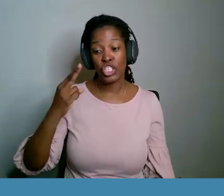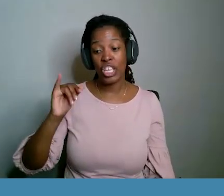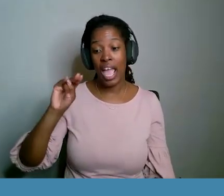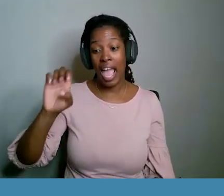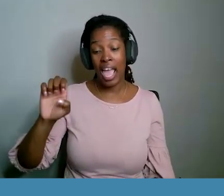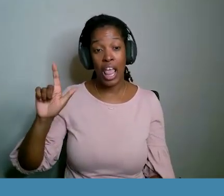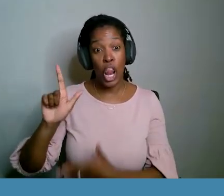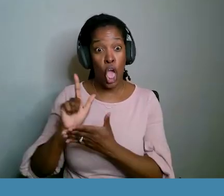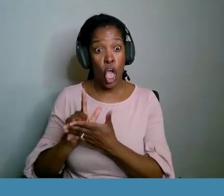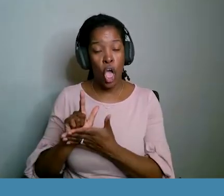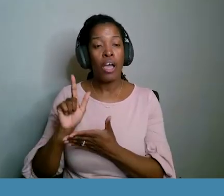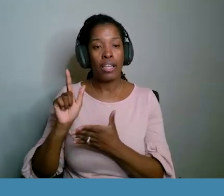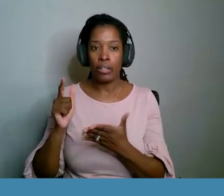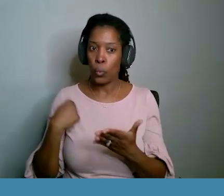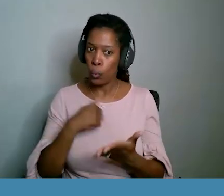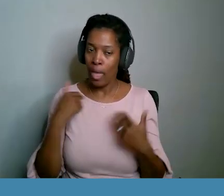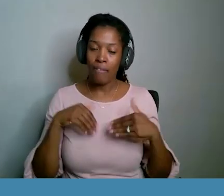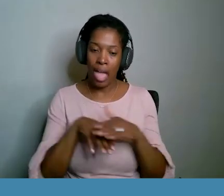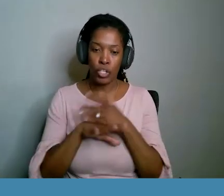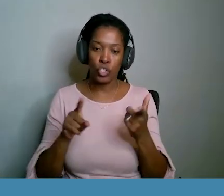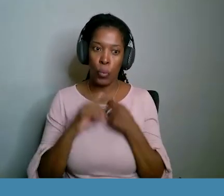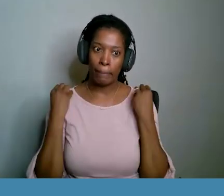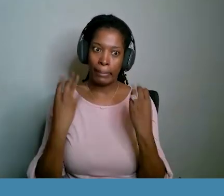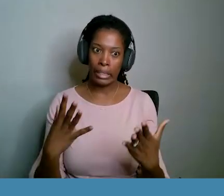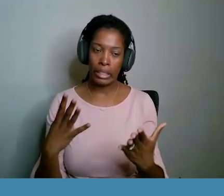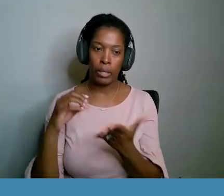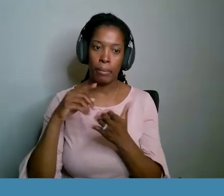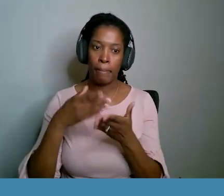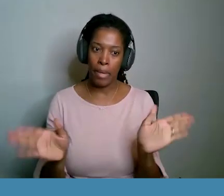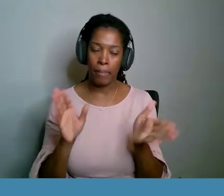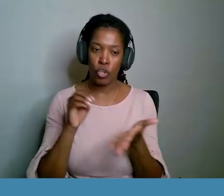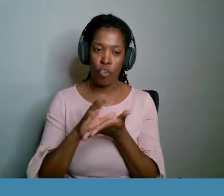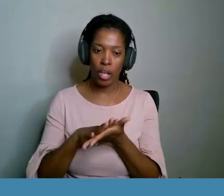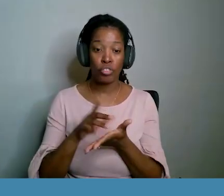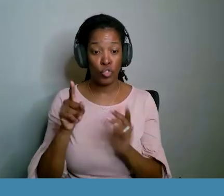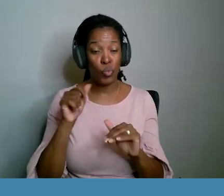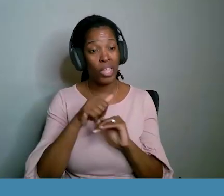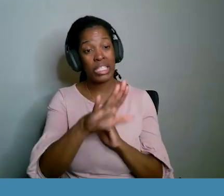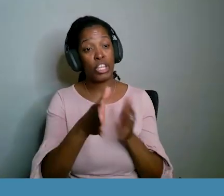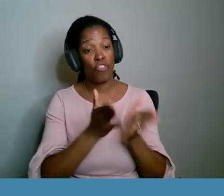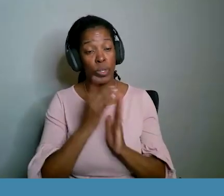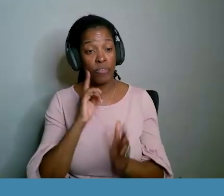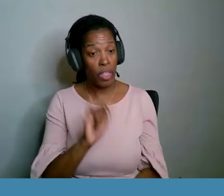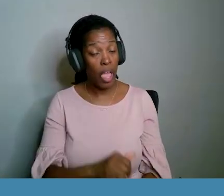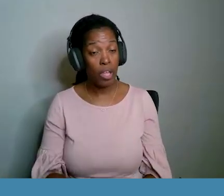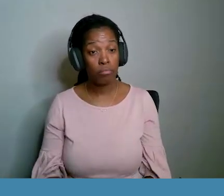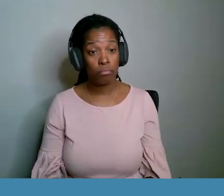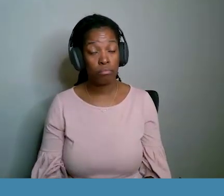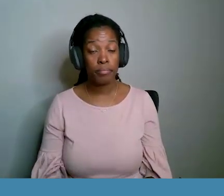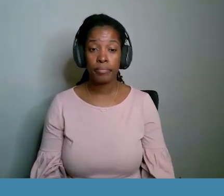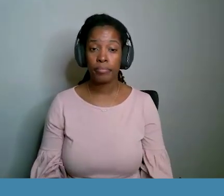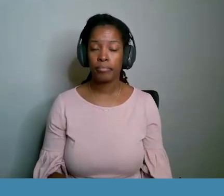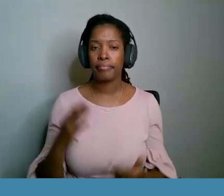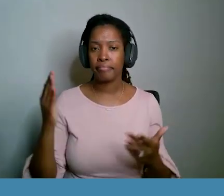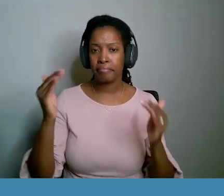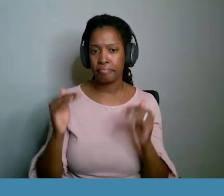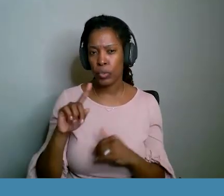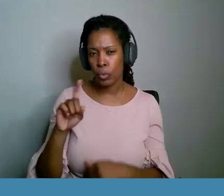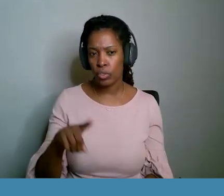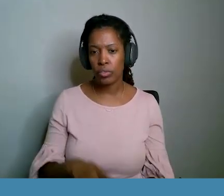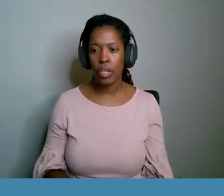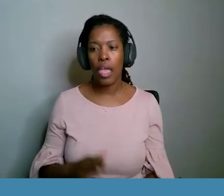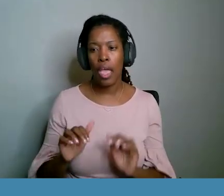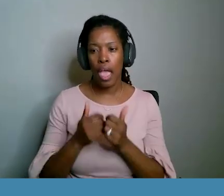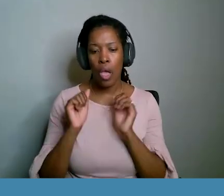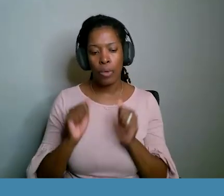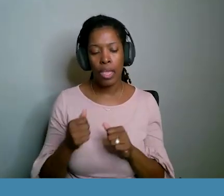request for if you're interested. All right, great. All right, another question is, how would I go about removing